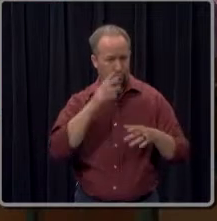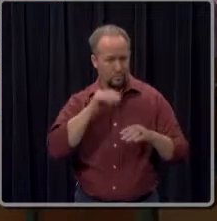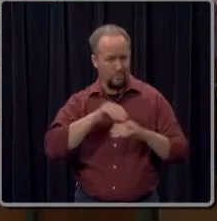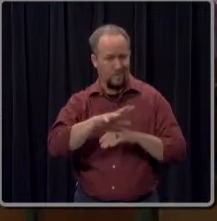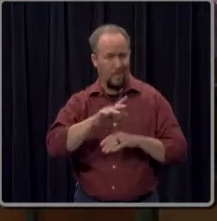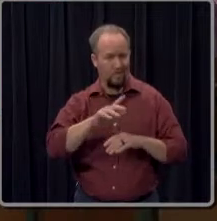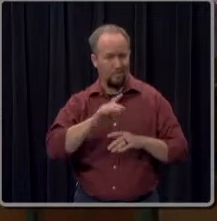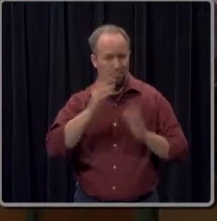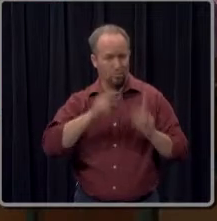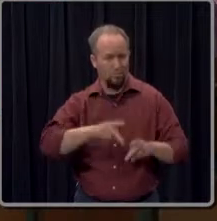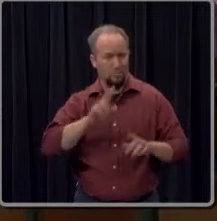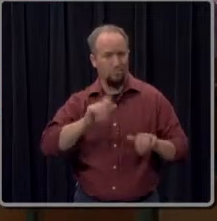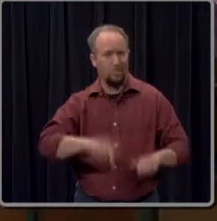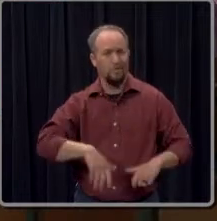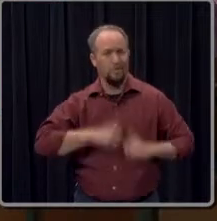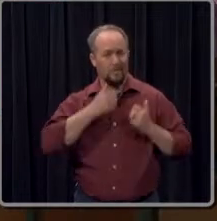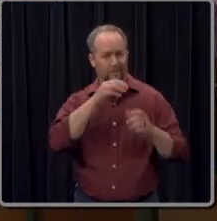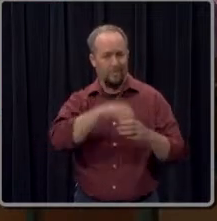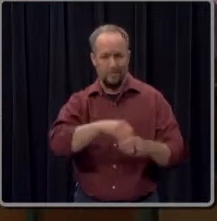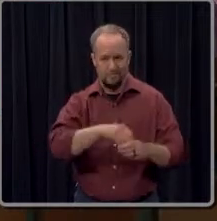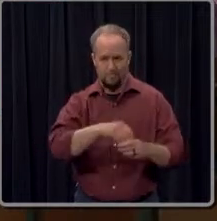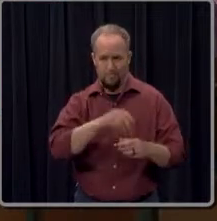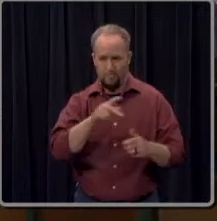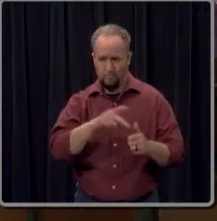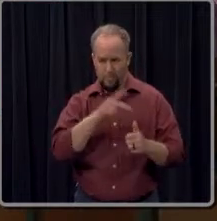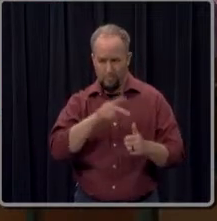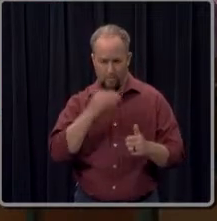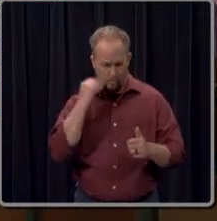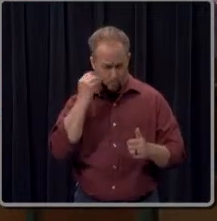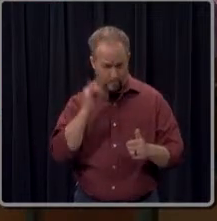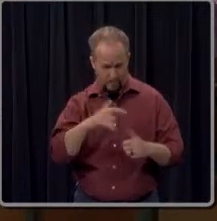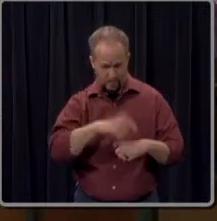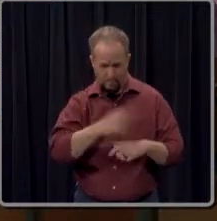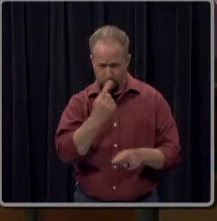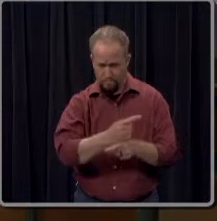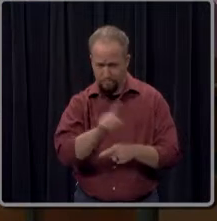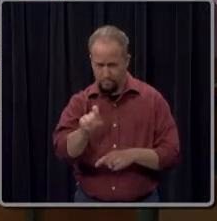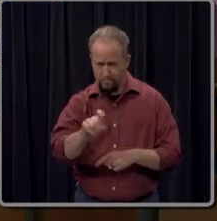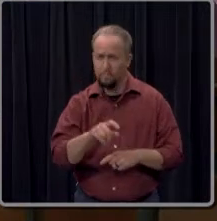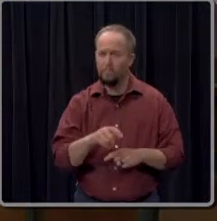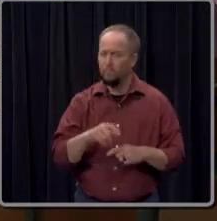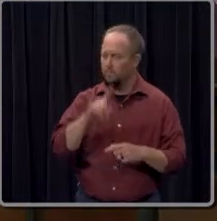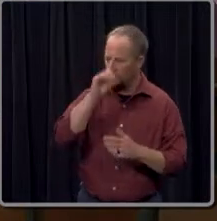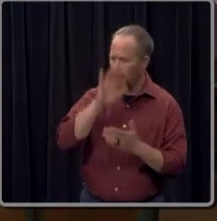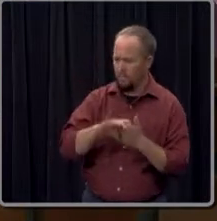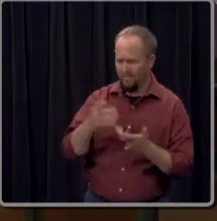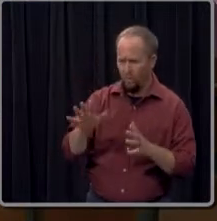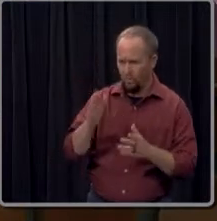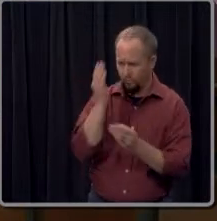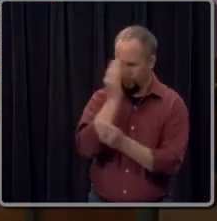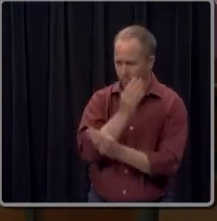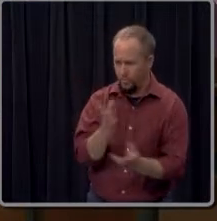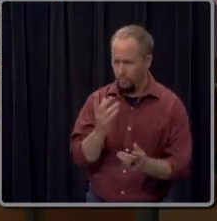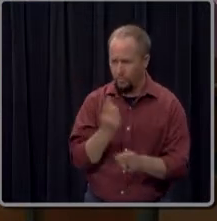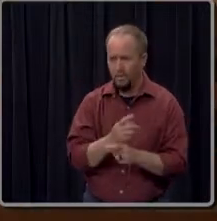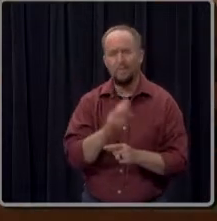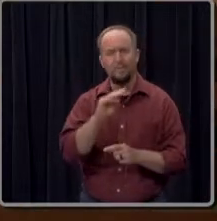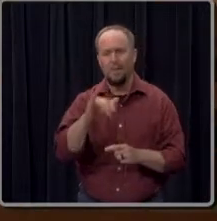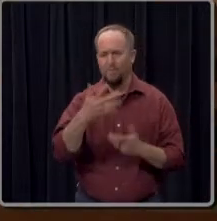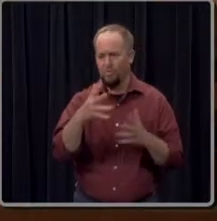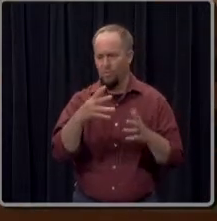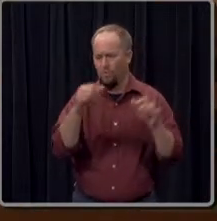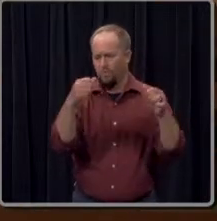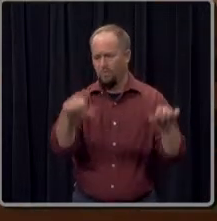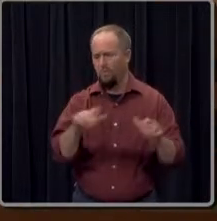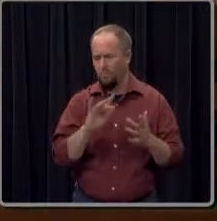must reside in as their primary residence at this time. Is that correct? I believe that was already shared, right? Yeah, the map's already on the